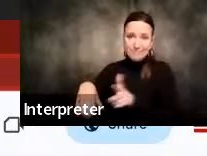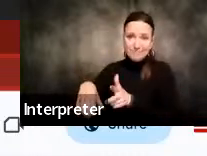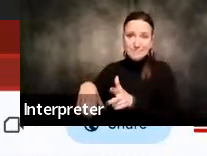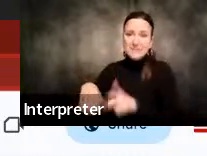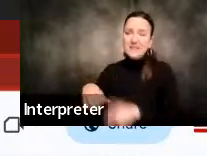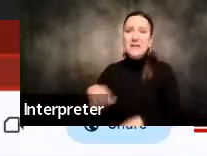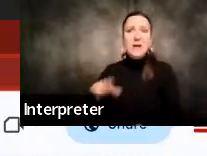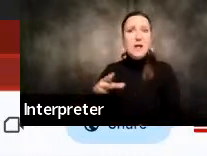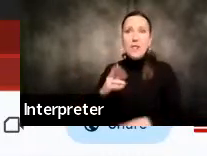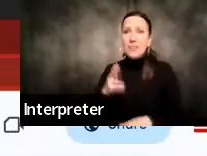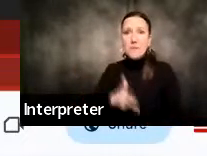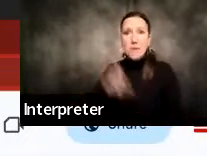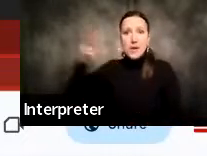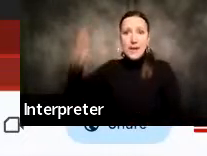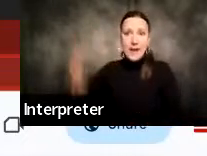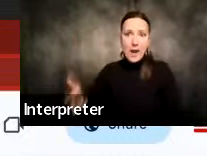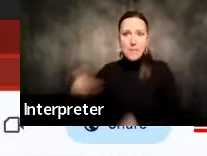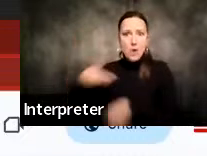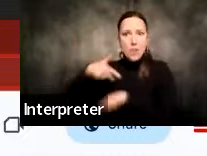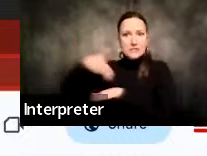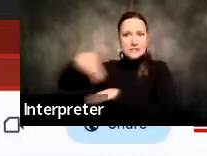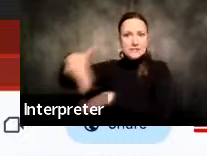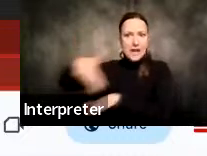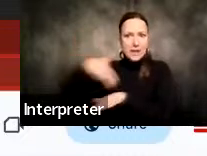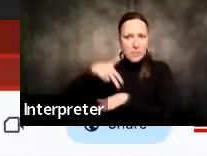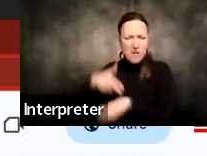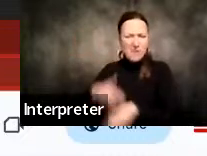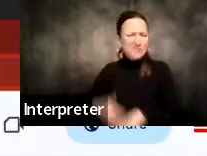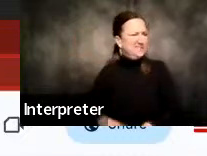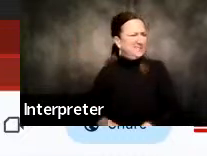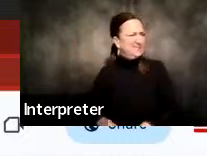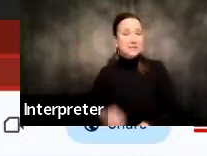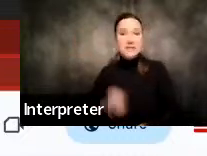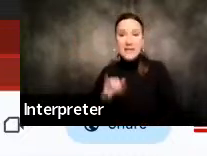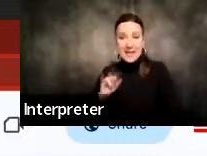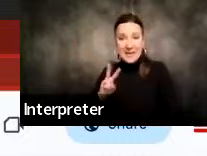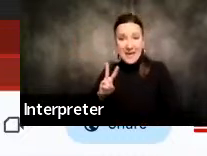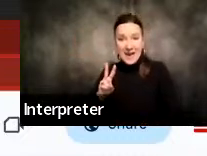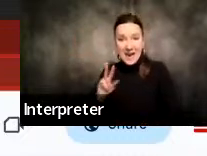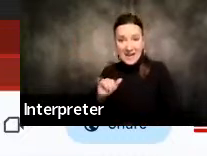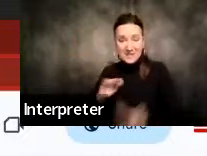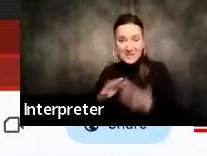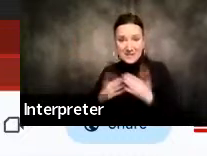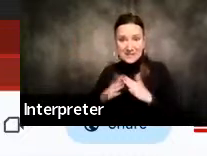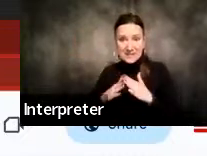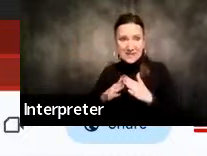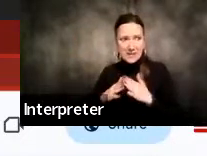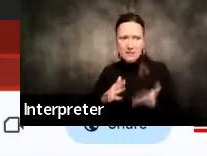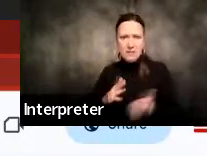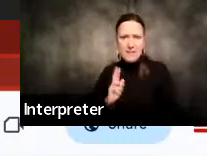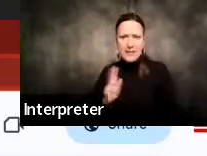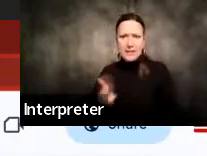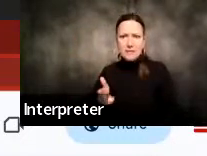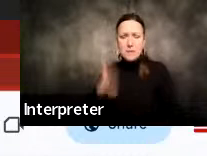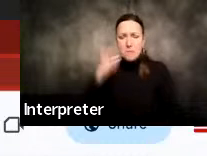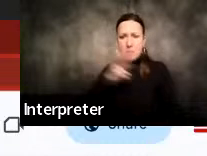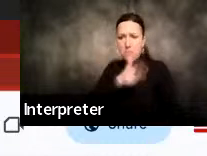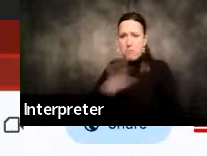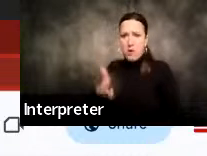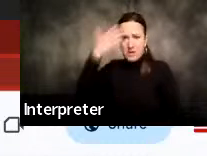sidewalk. But here in Ivy City, folks get tickets just for parking in front of their homes.